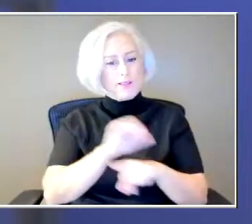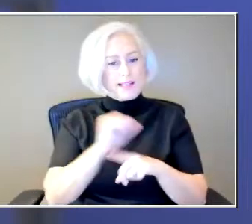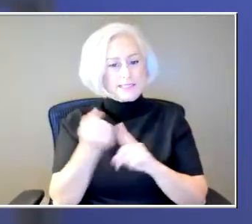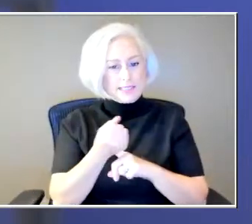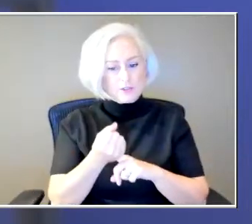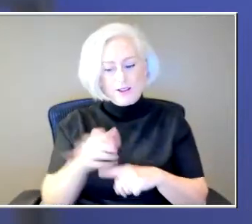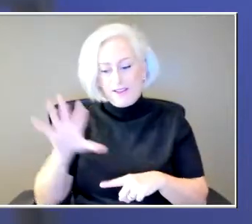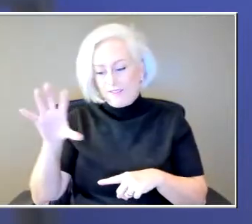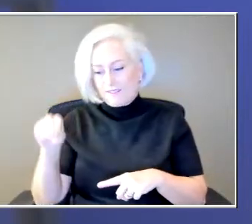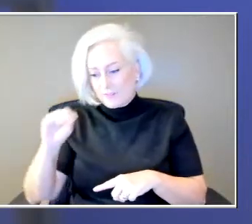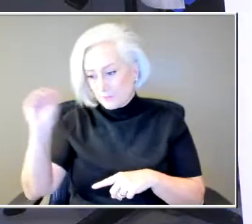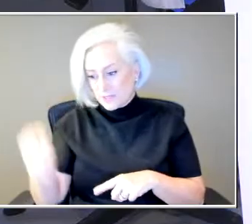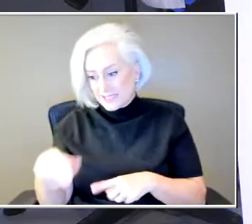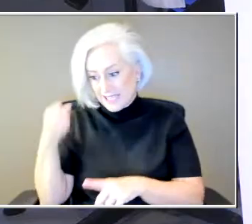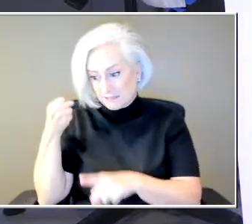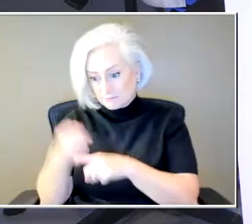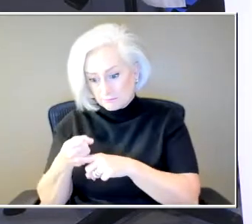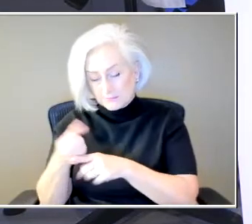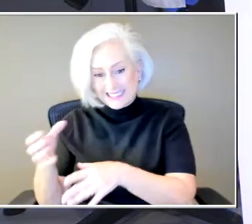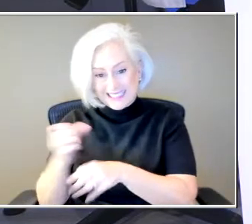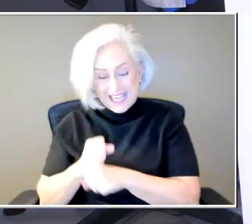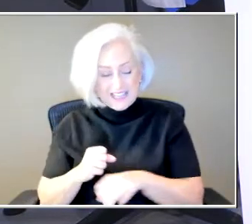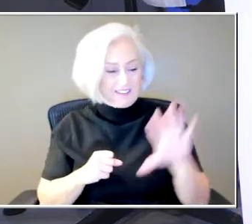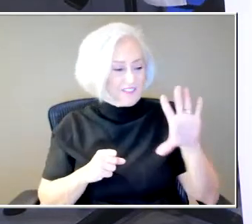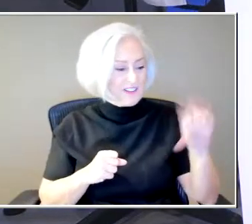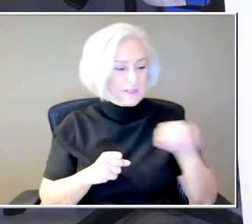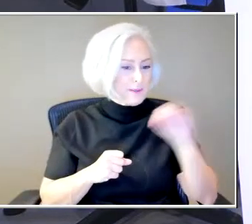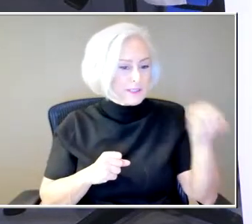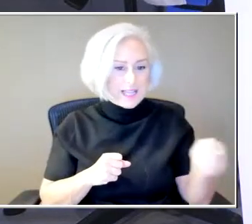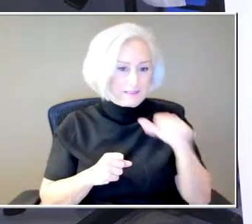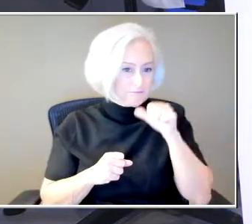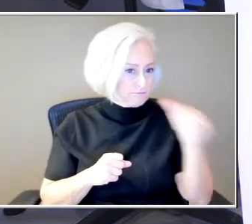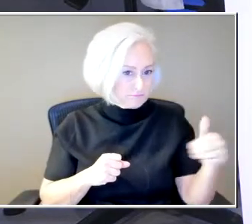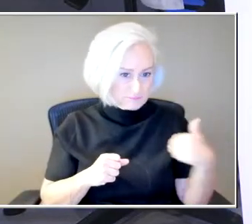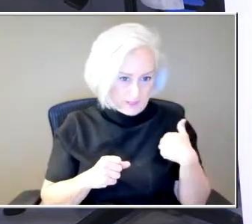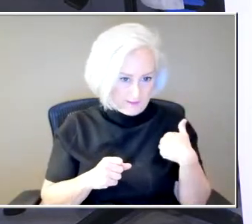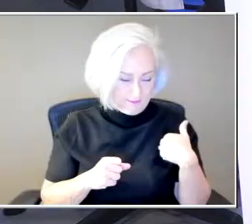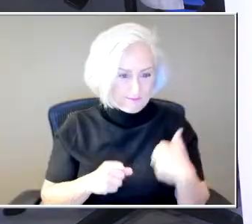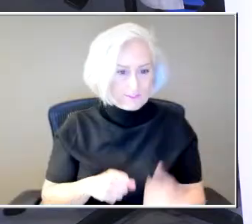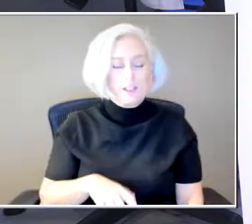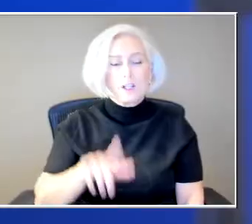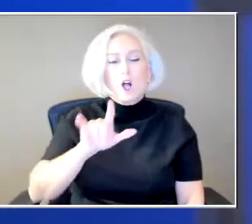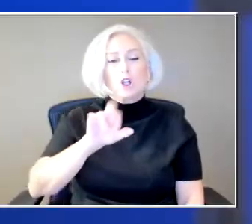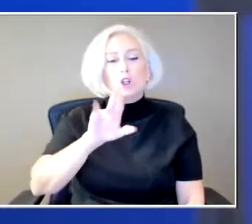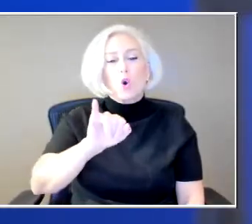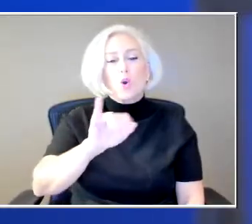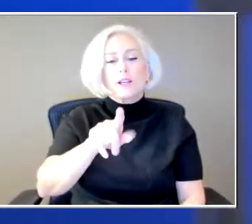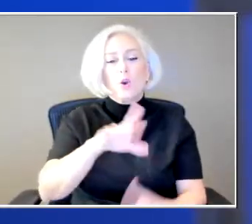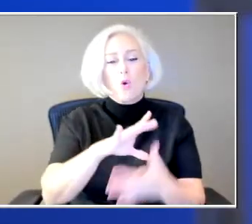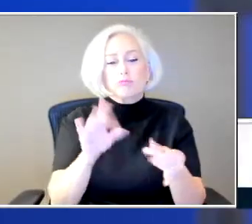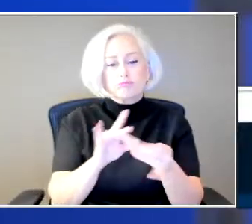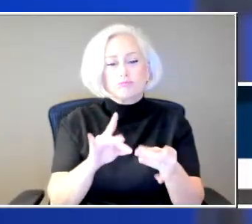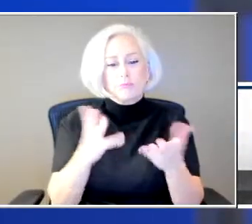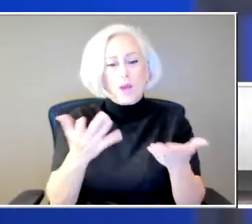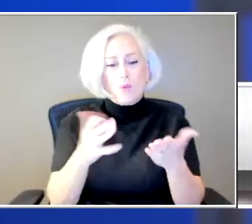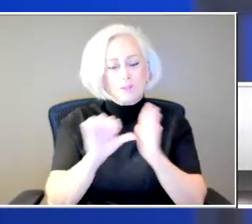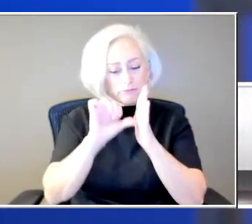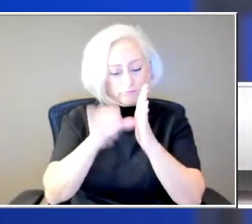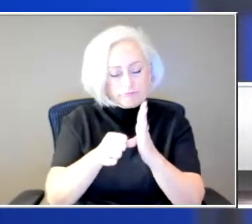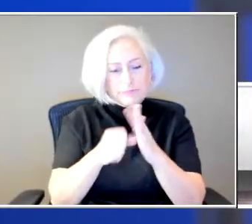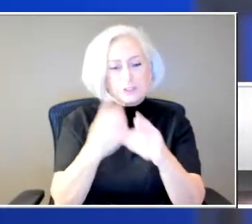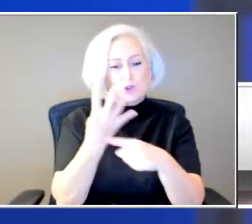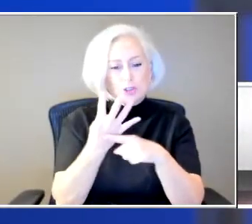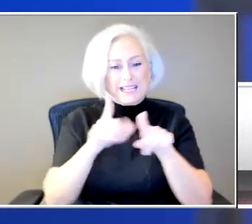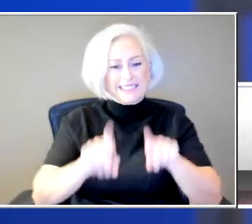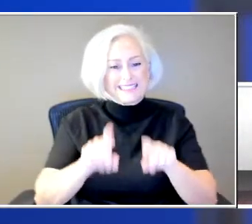not. Lori, what's the big takeaway from your story? I too just want to push the genetic testing.